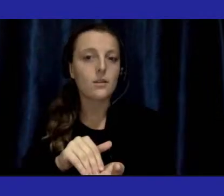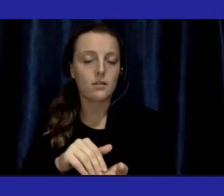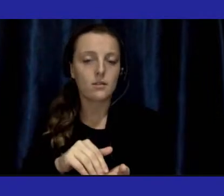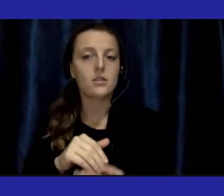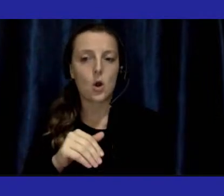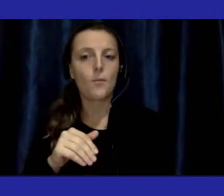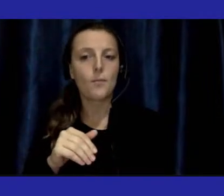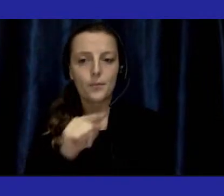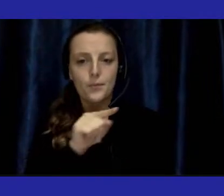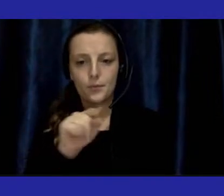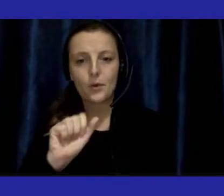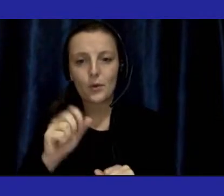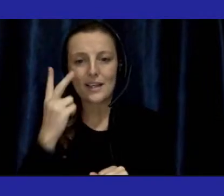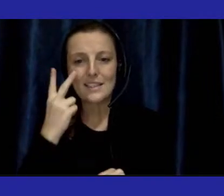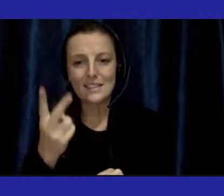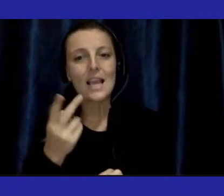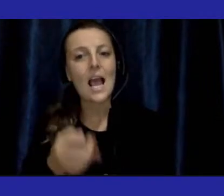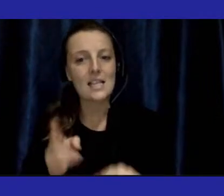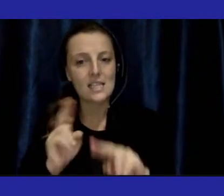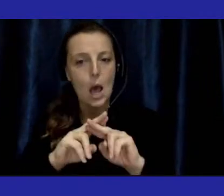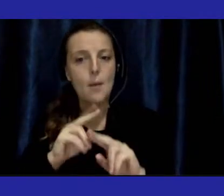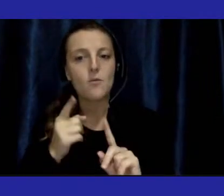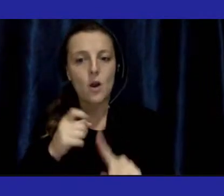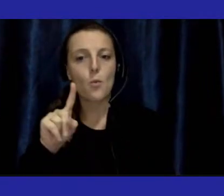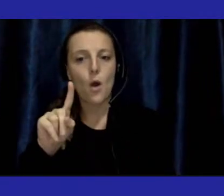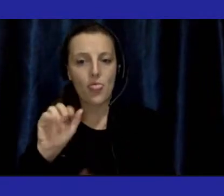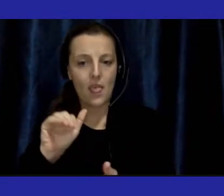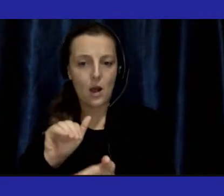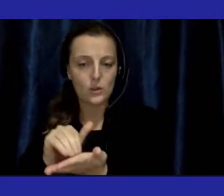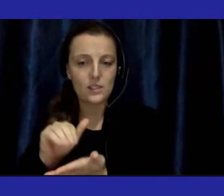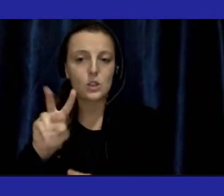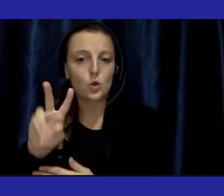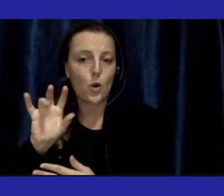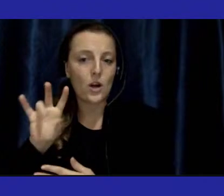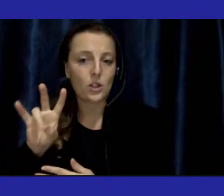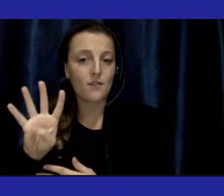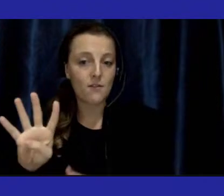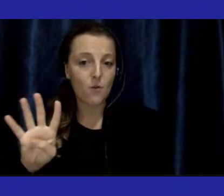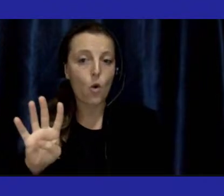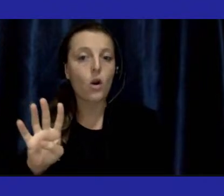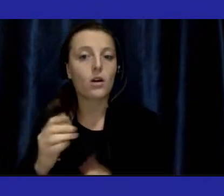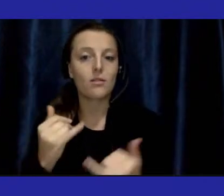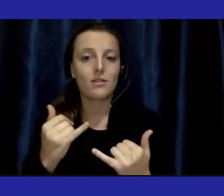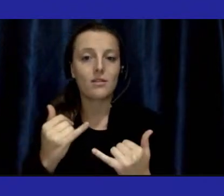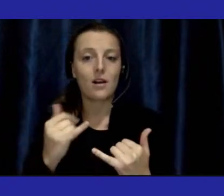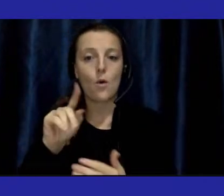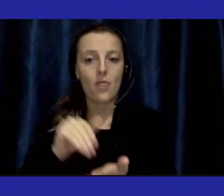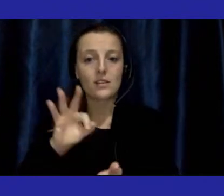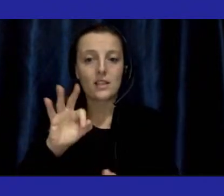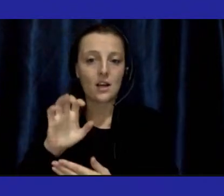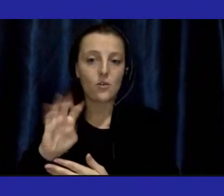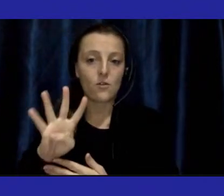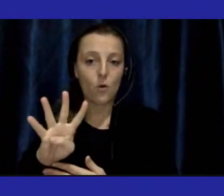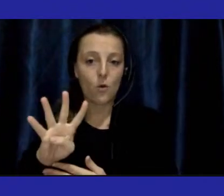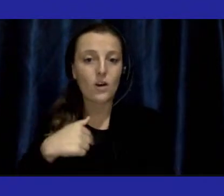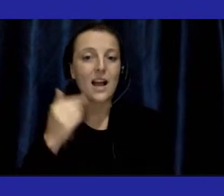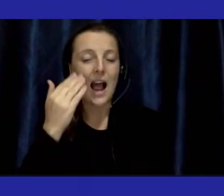1,274. I know this could also look like our staff distressed and needing